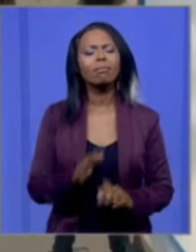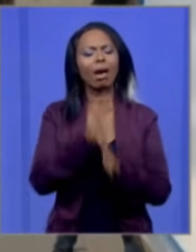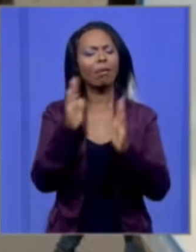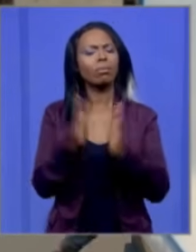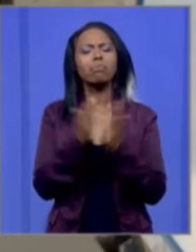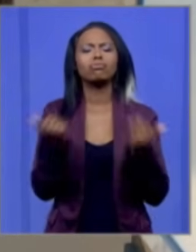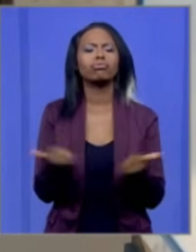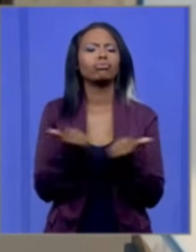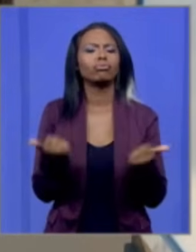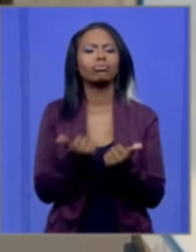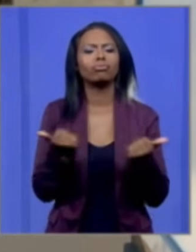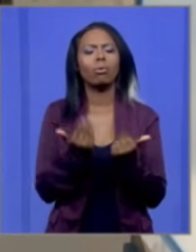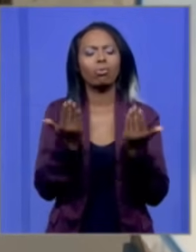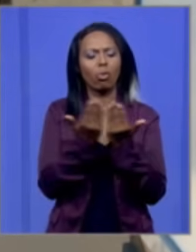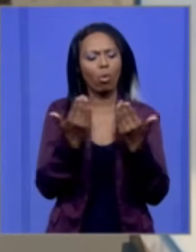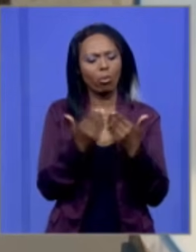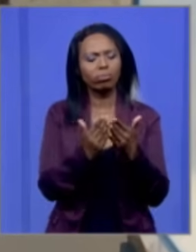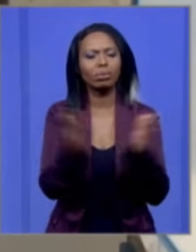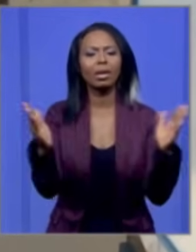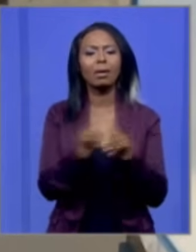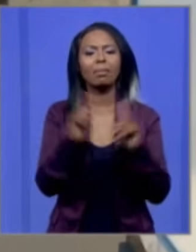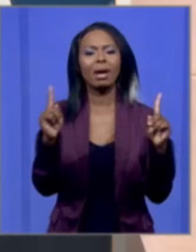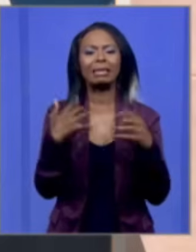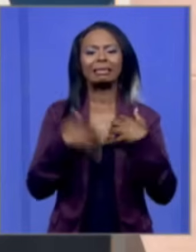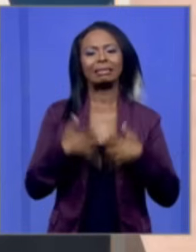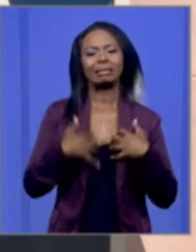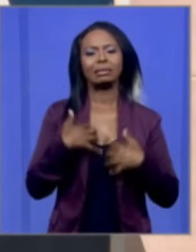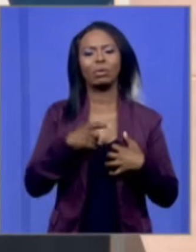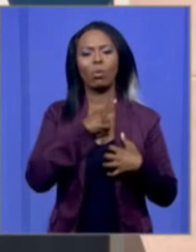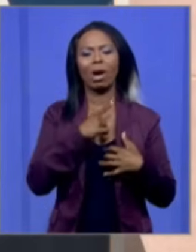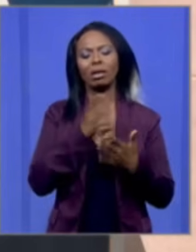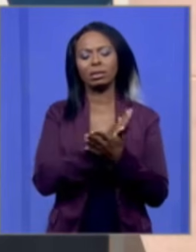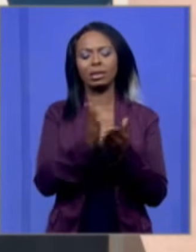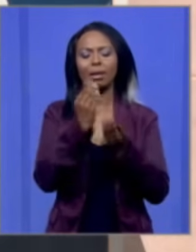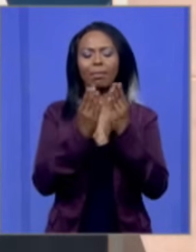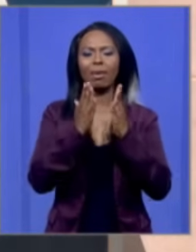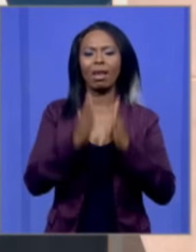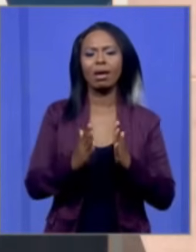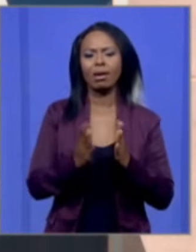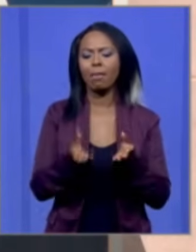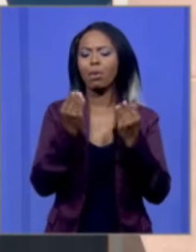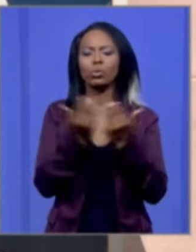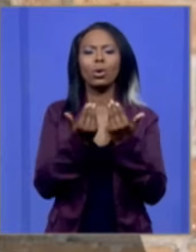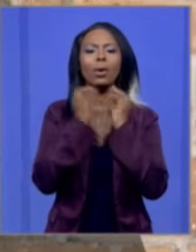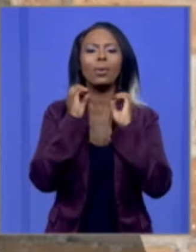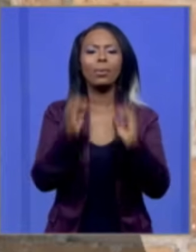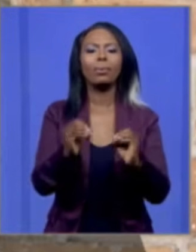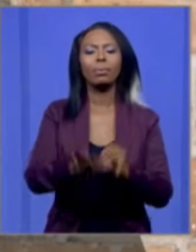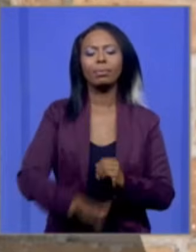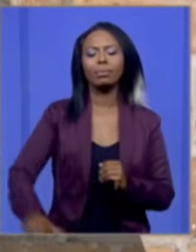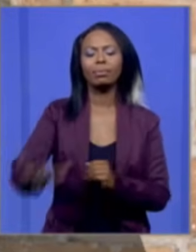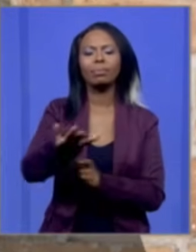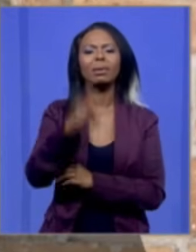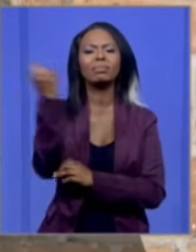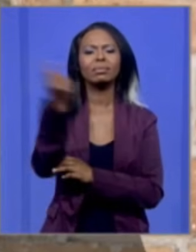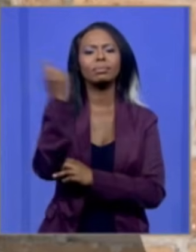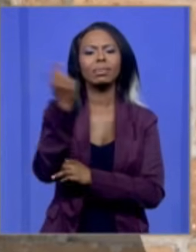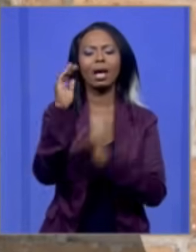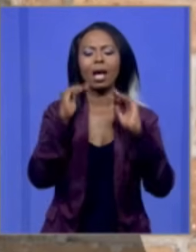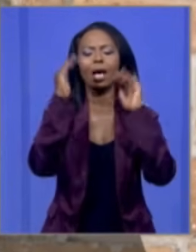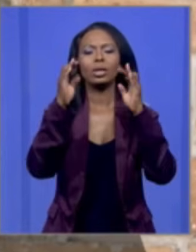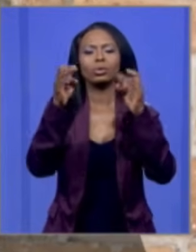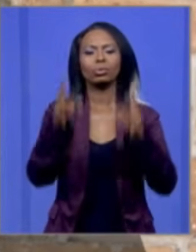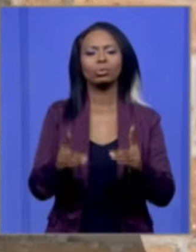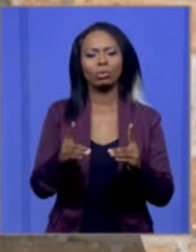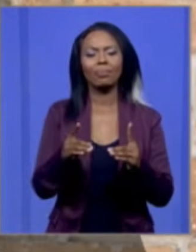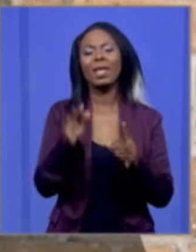la mathomo bothata bja dikgoba e sa le tlhoba boroko seo se bone ka belabela profenseng ya Limpopo sekolong sa dithuto tša godimo sa Raeleng